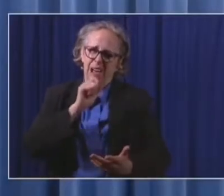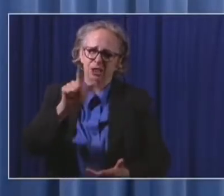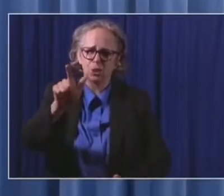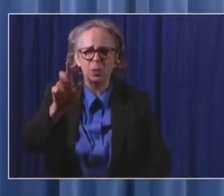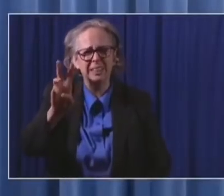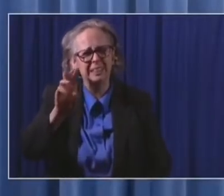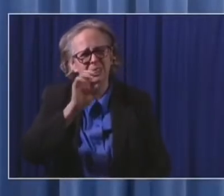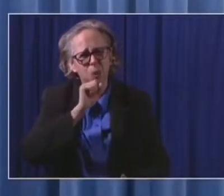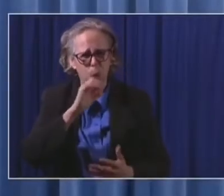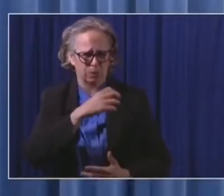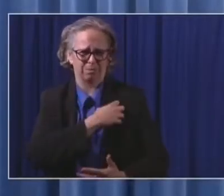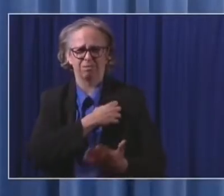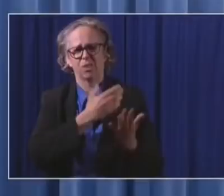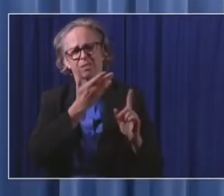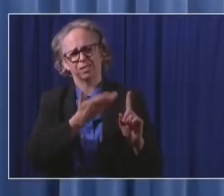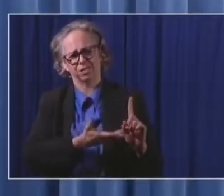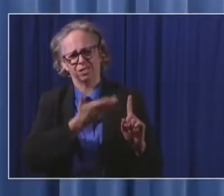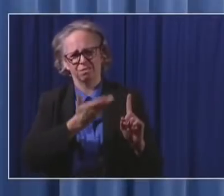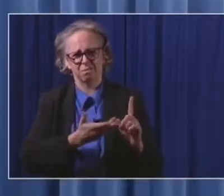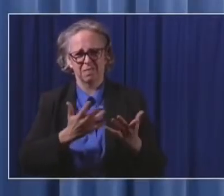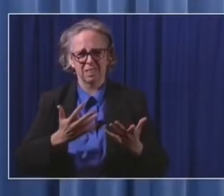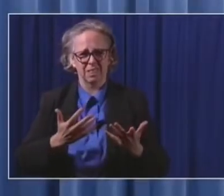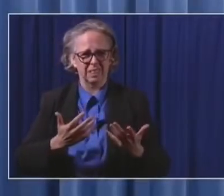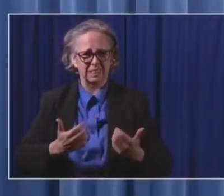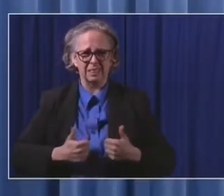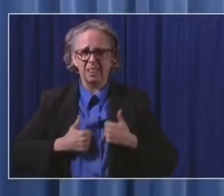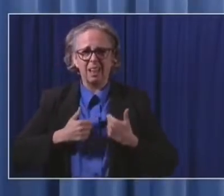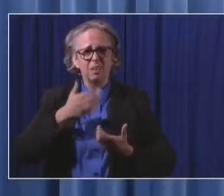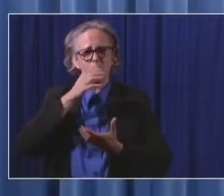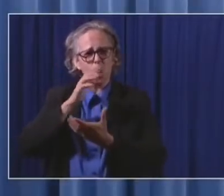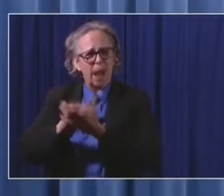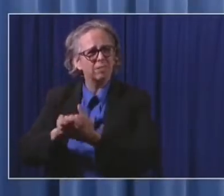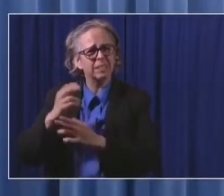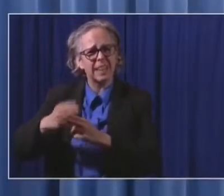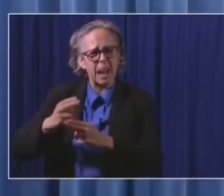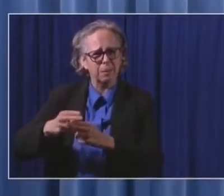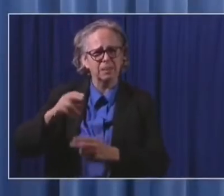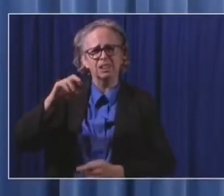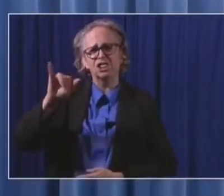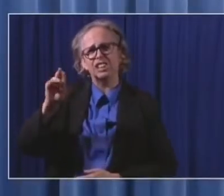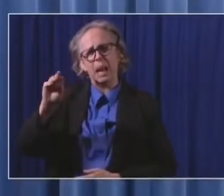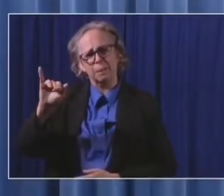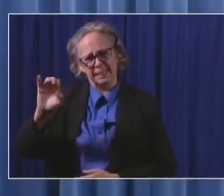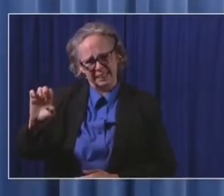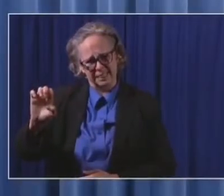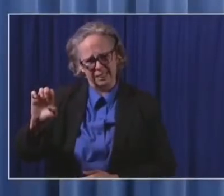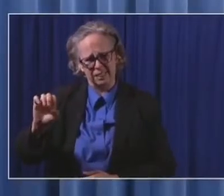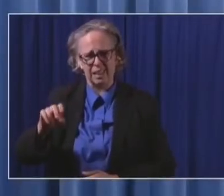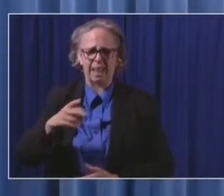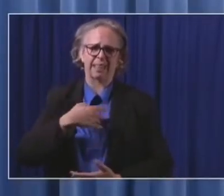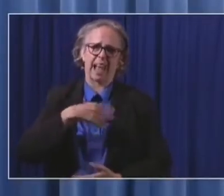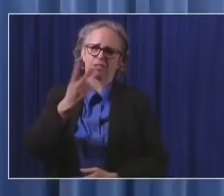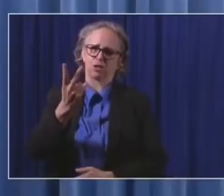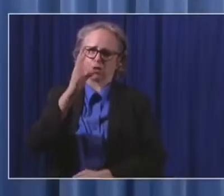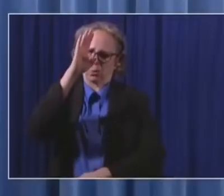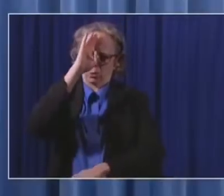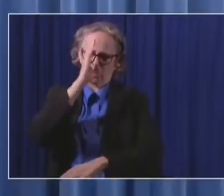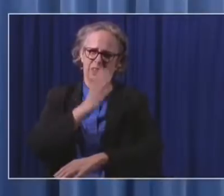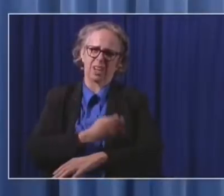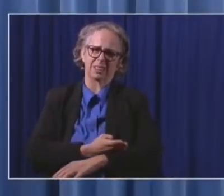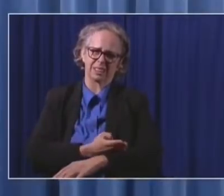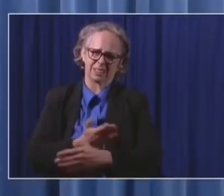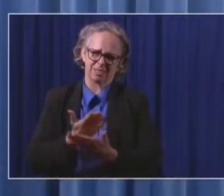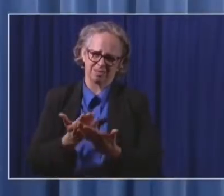to help. He was just 26 years old. He leaves behind his wife,